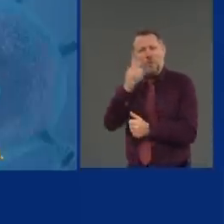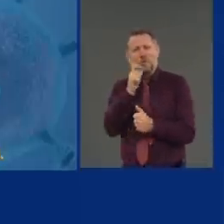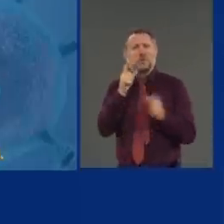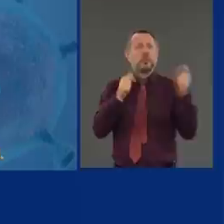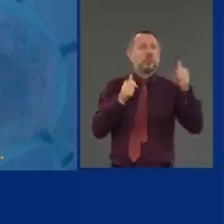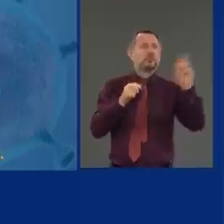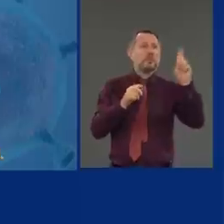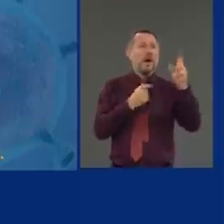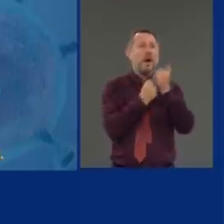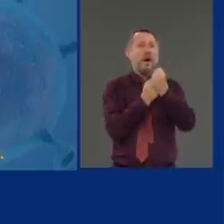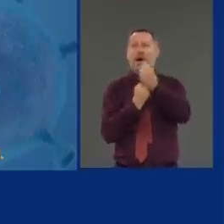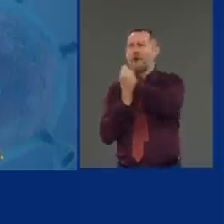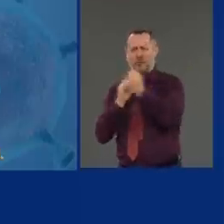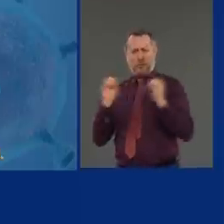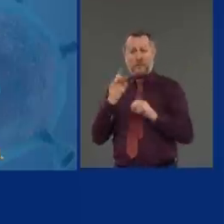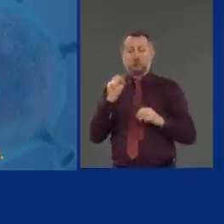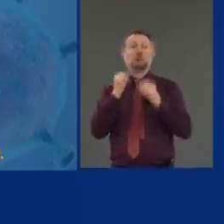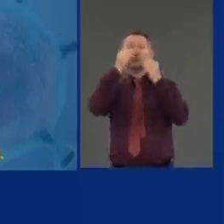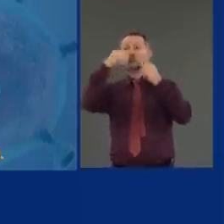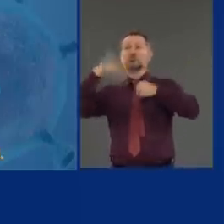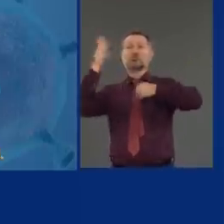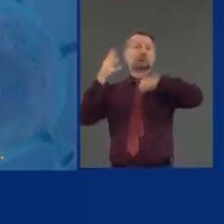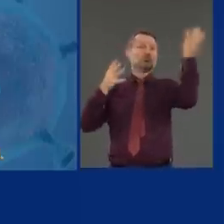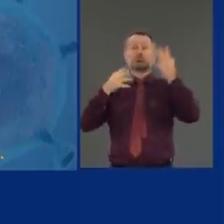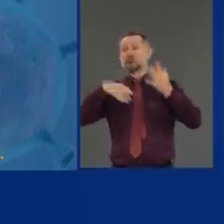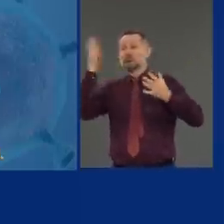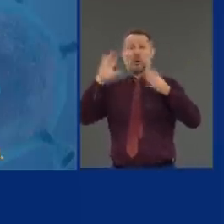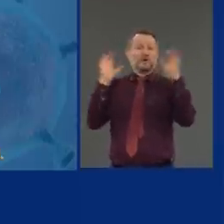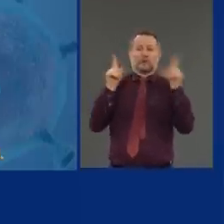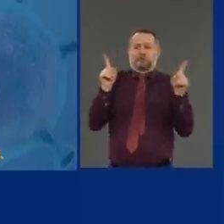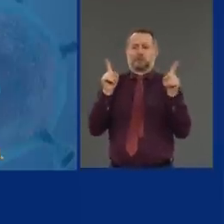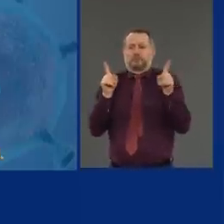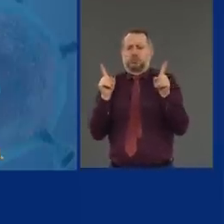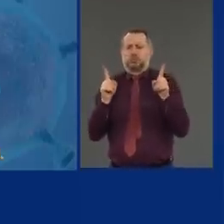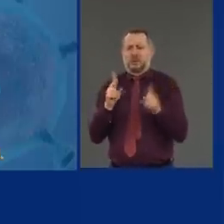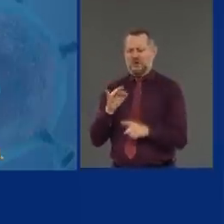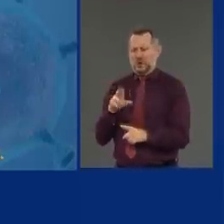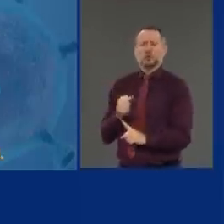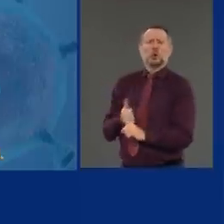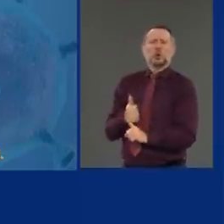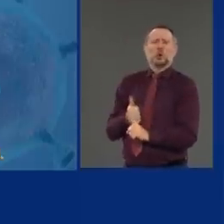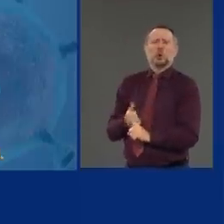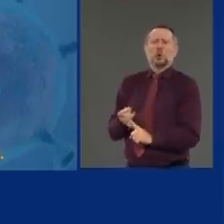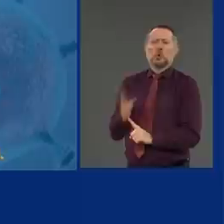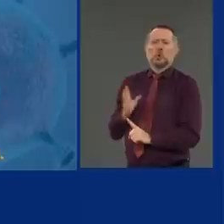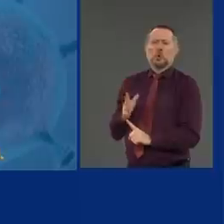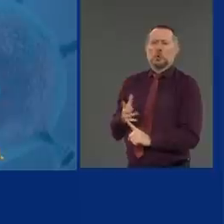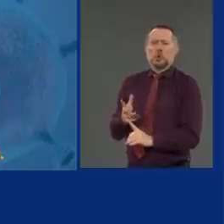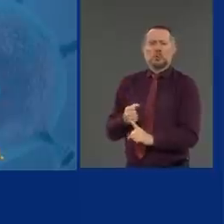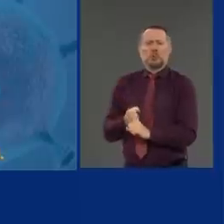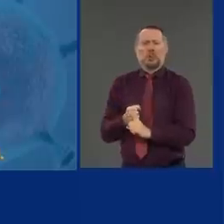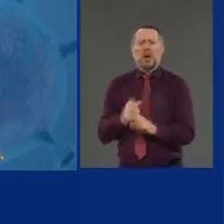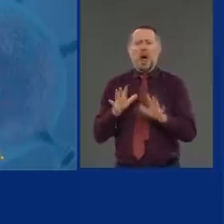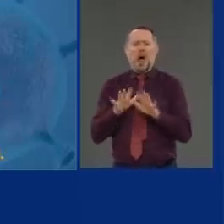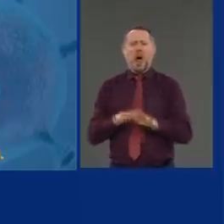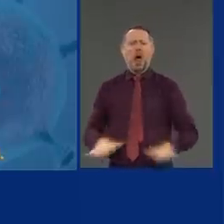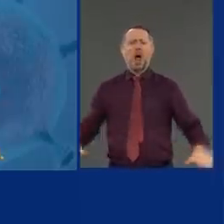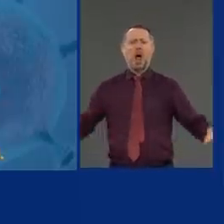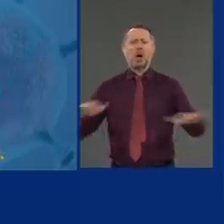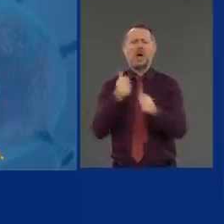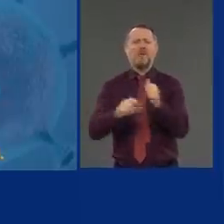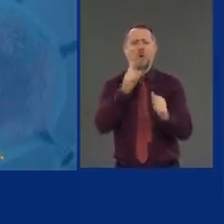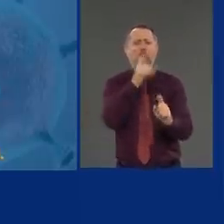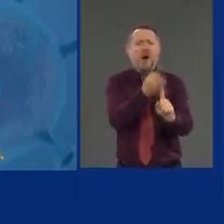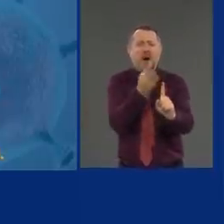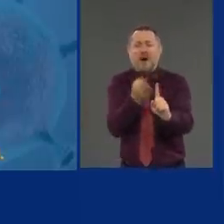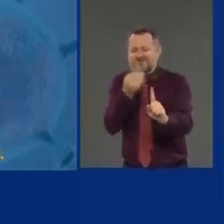liberals or conservatives. The virus is a virus, and it spreads wherever it can. It's a pure